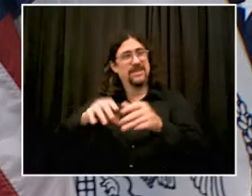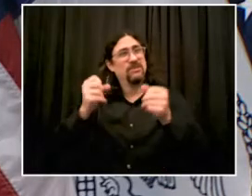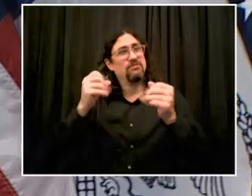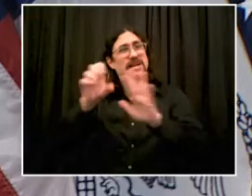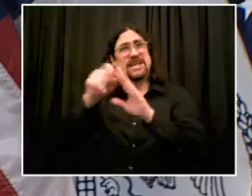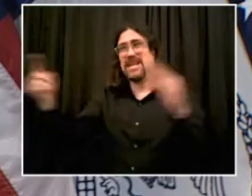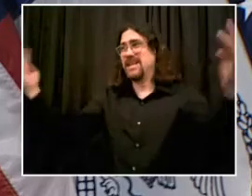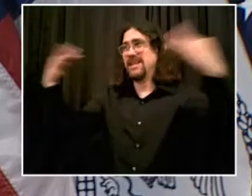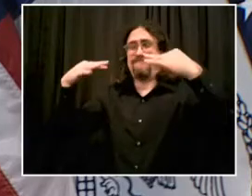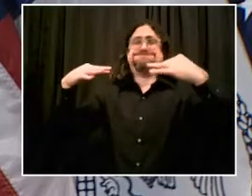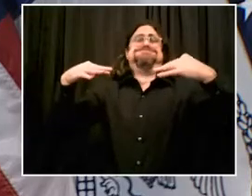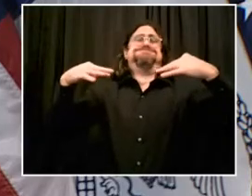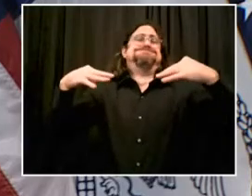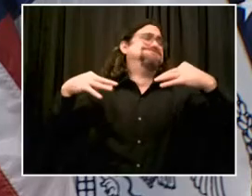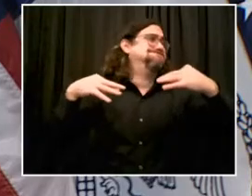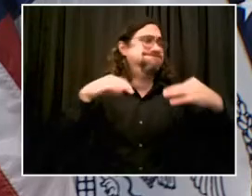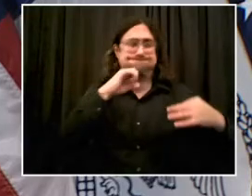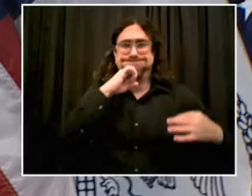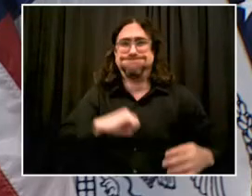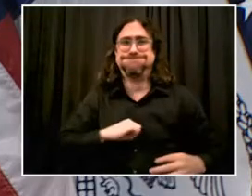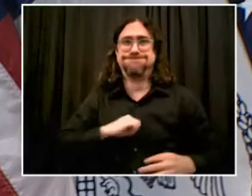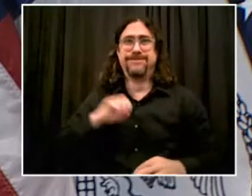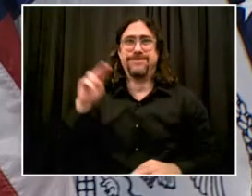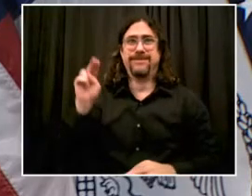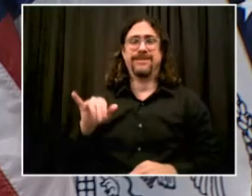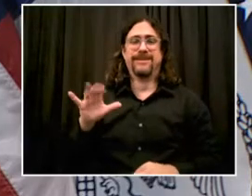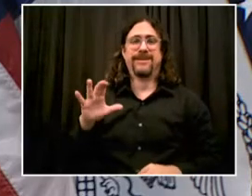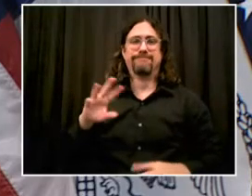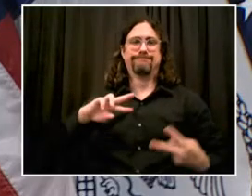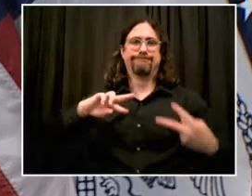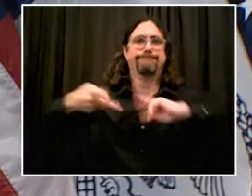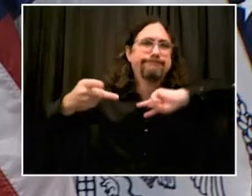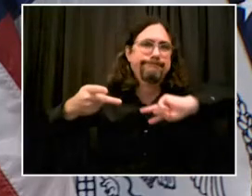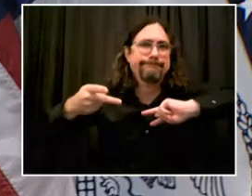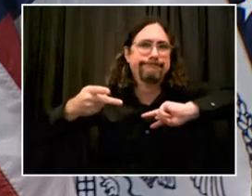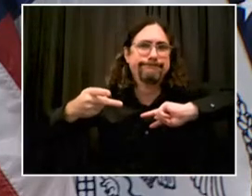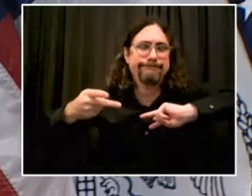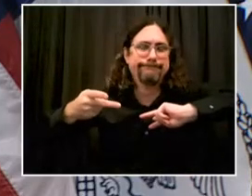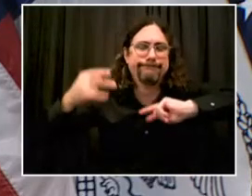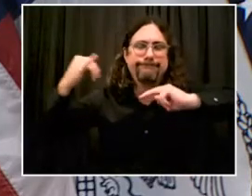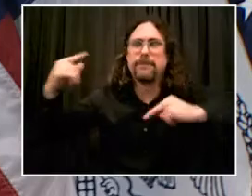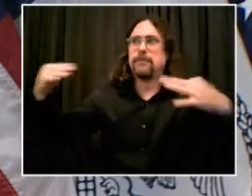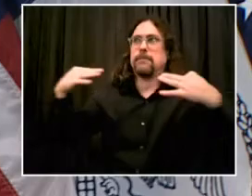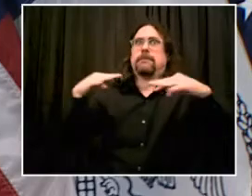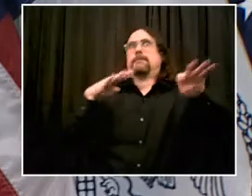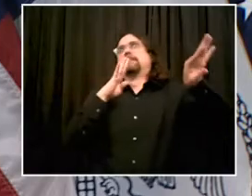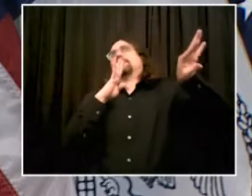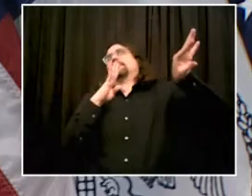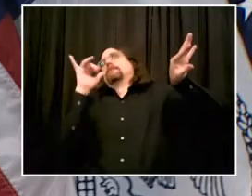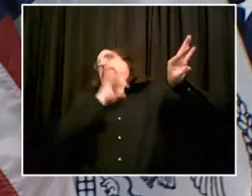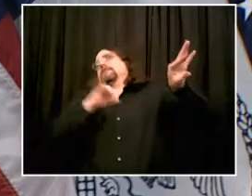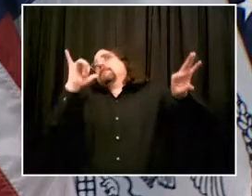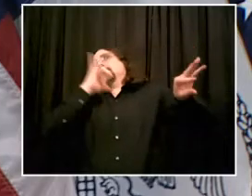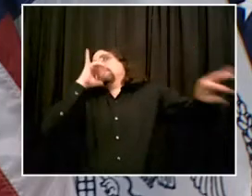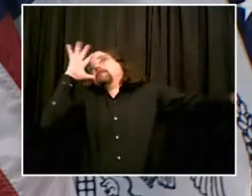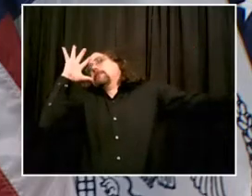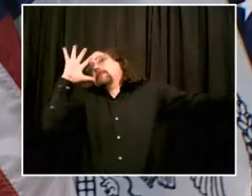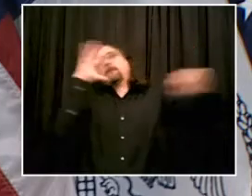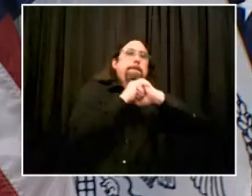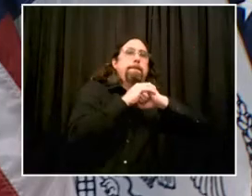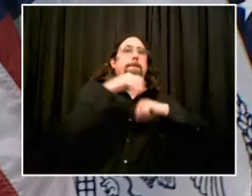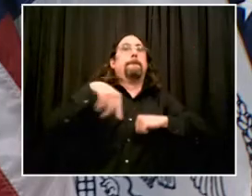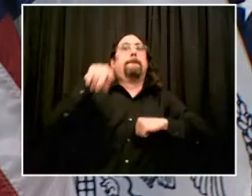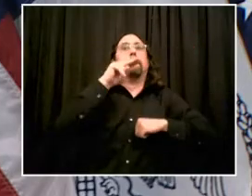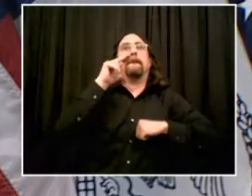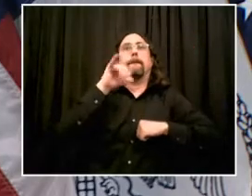else how it is done. And that is because of New Yorkers. That's because New Yorkers stepped up and showed